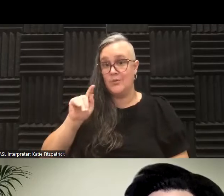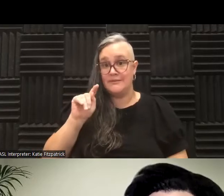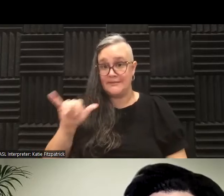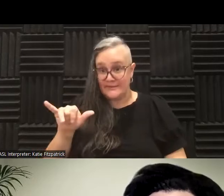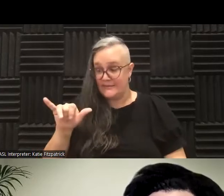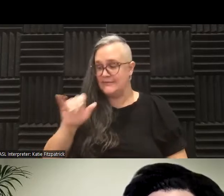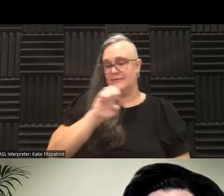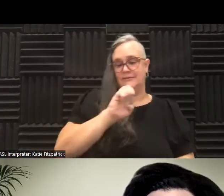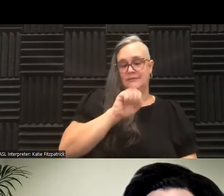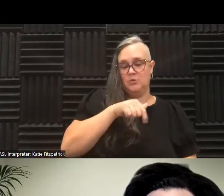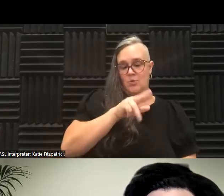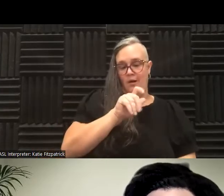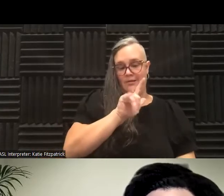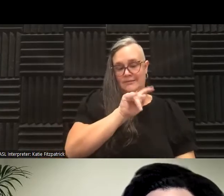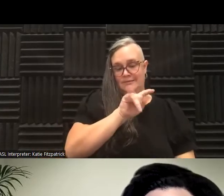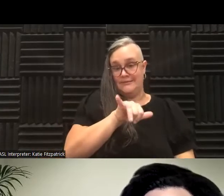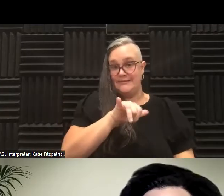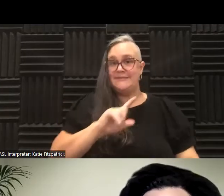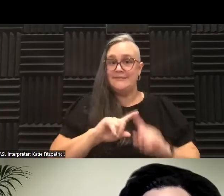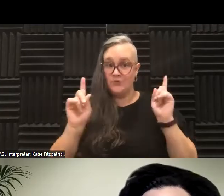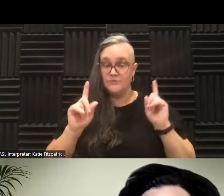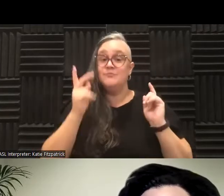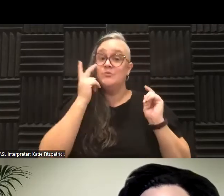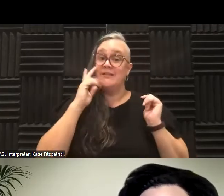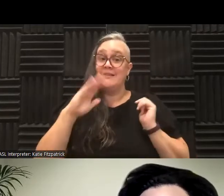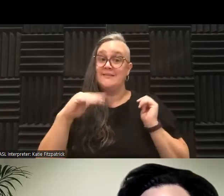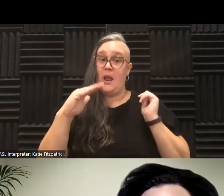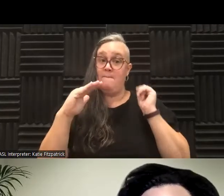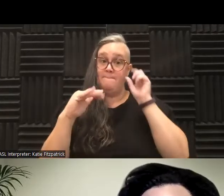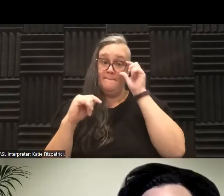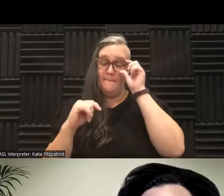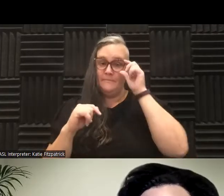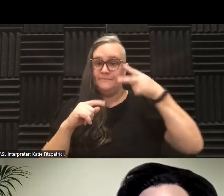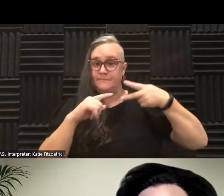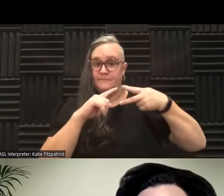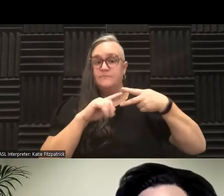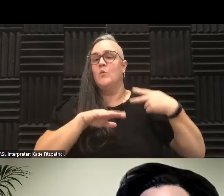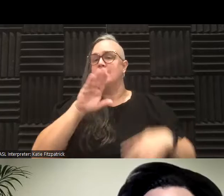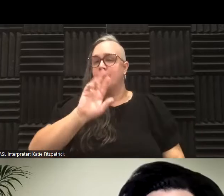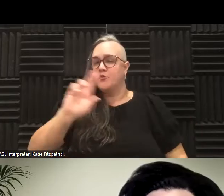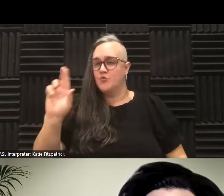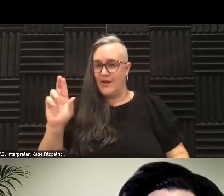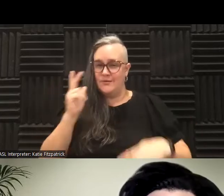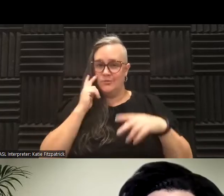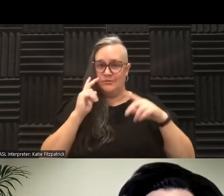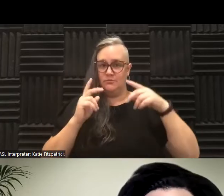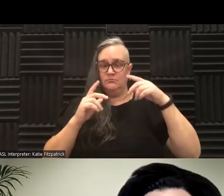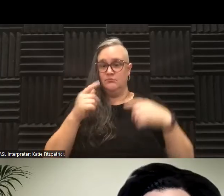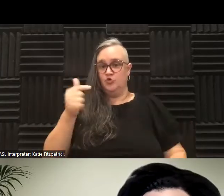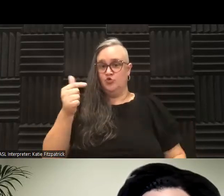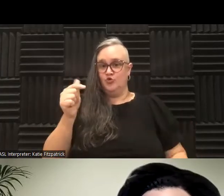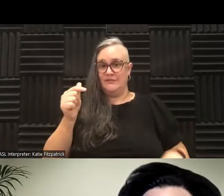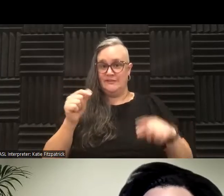equality differences, in the top right corner of your screen, you'll see